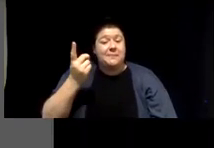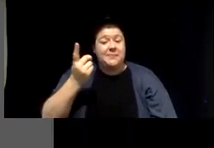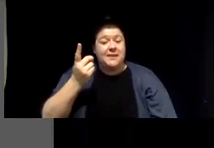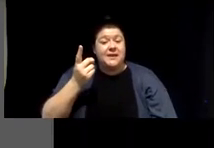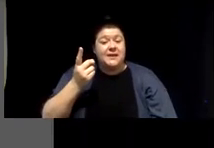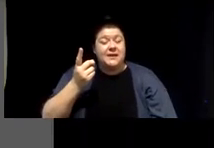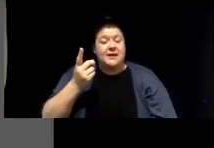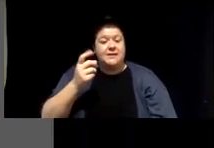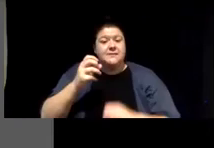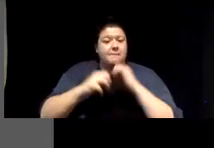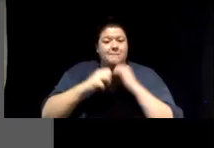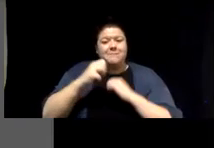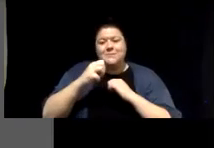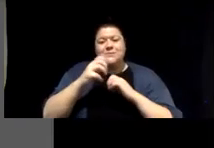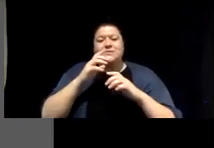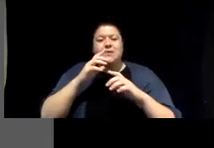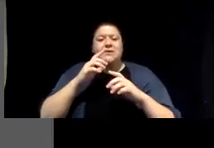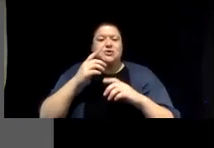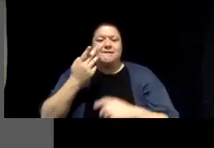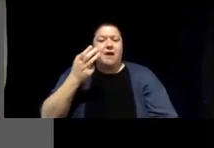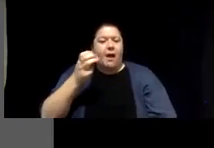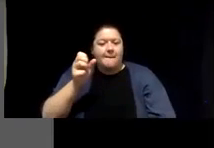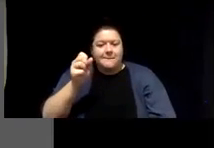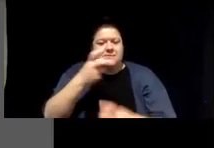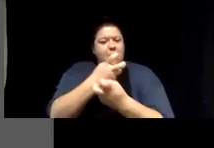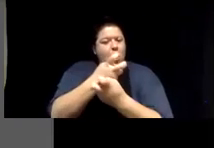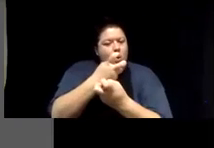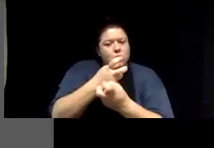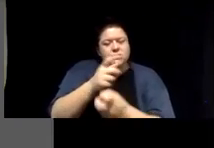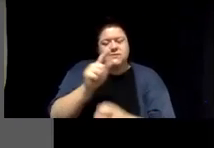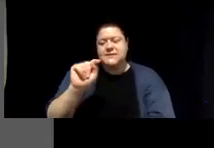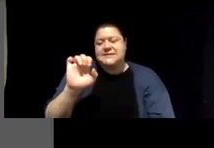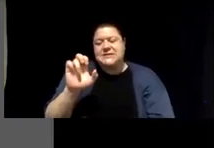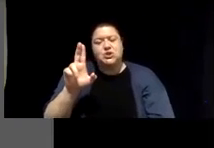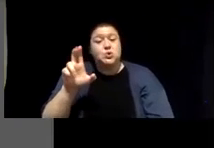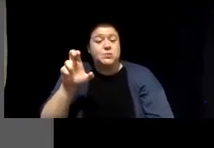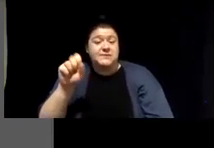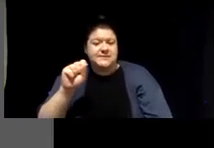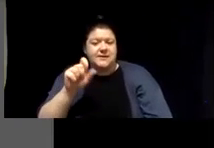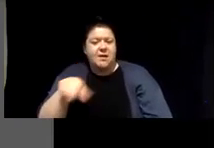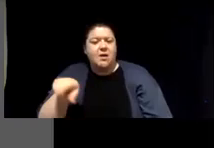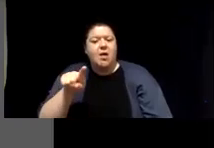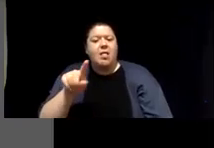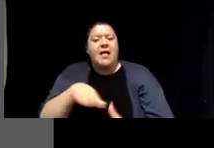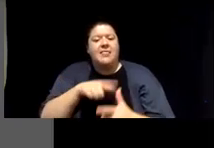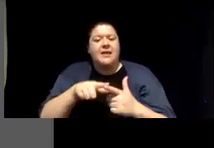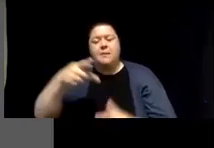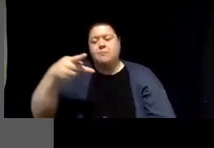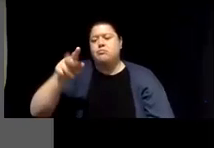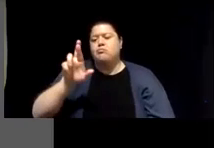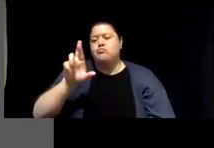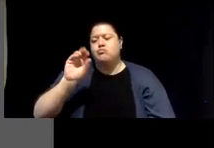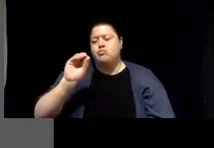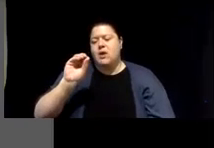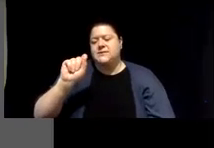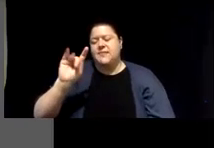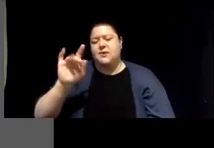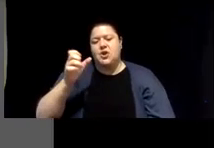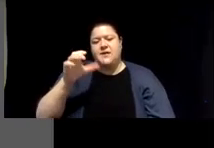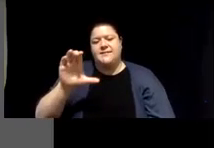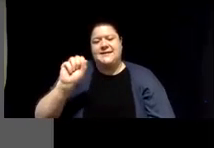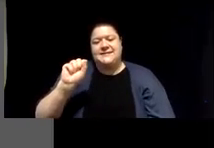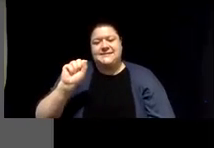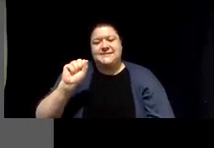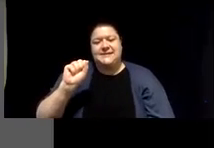supporting structures around the mouth, around the teeth rather, the gums and the bones and the tissues. And then there's prosthodontics,